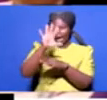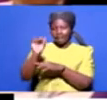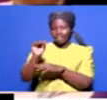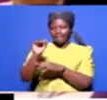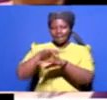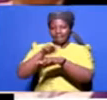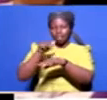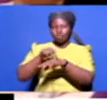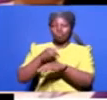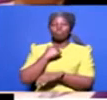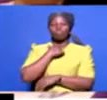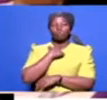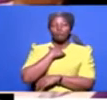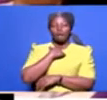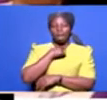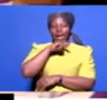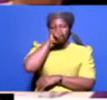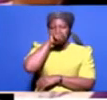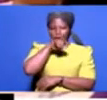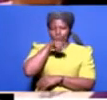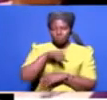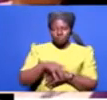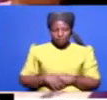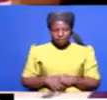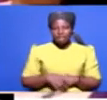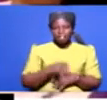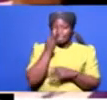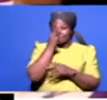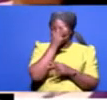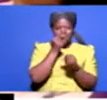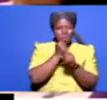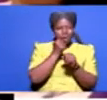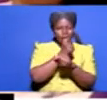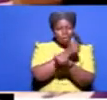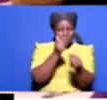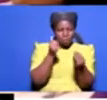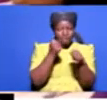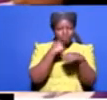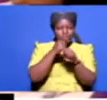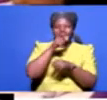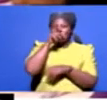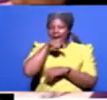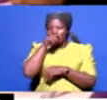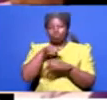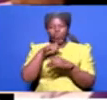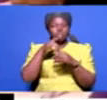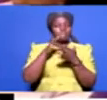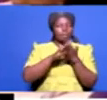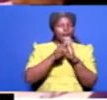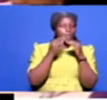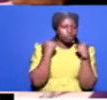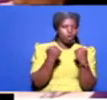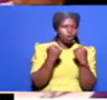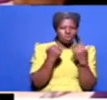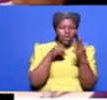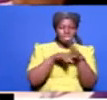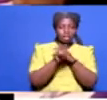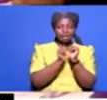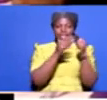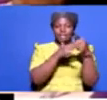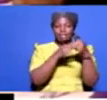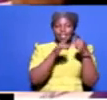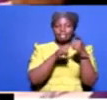KANU. Mwai Kibaki put his best foot forward to strengthen KANU for victory in the 1961